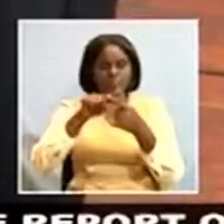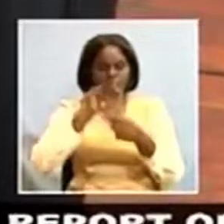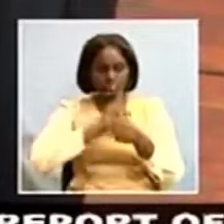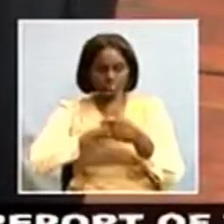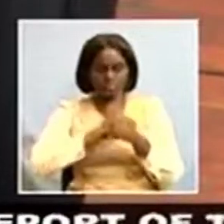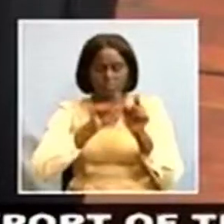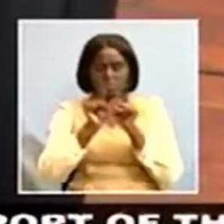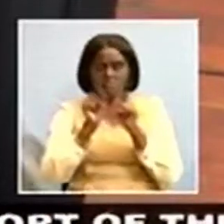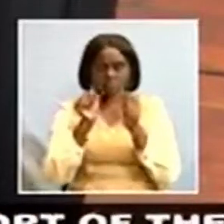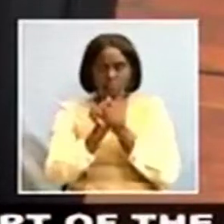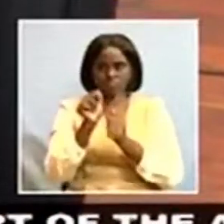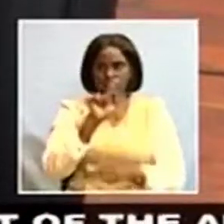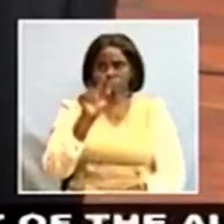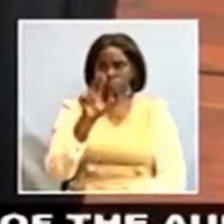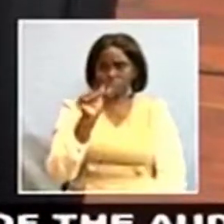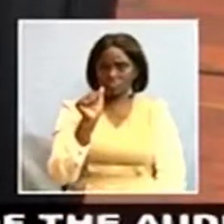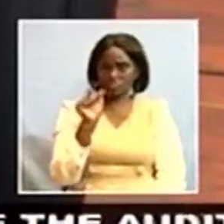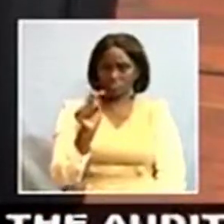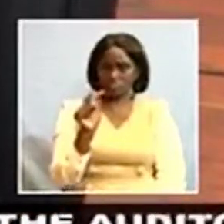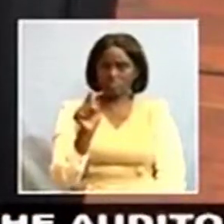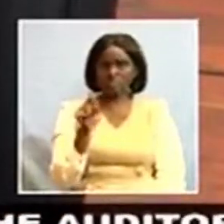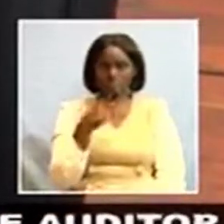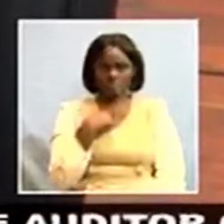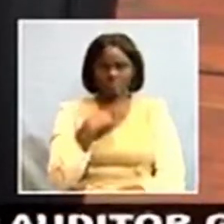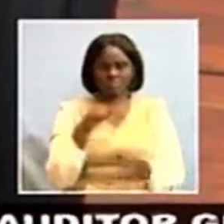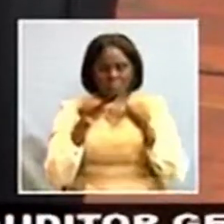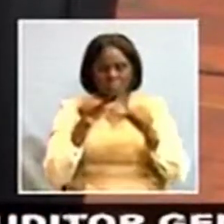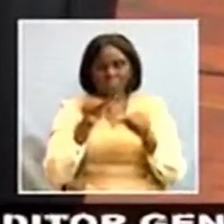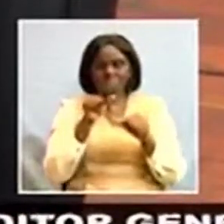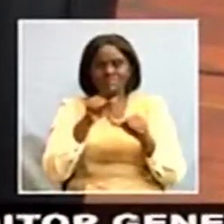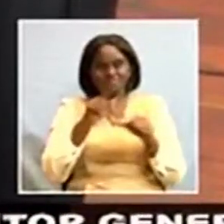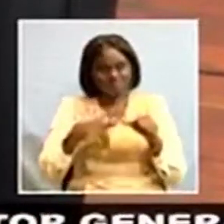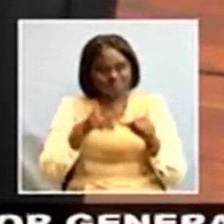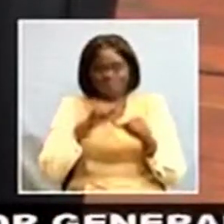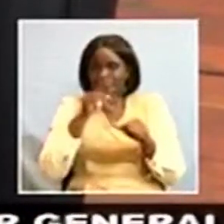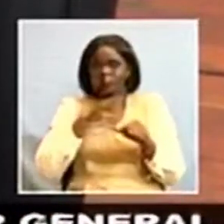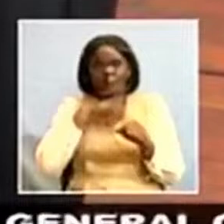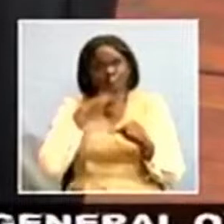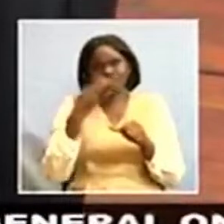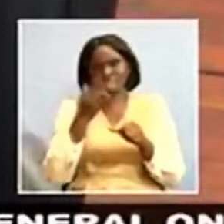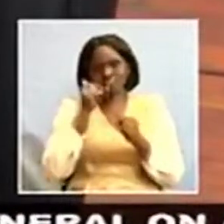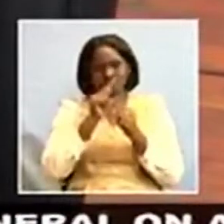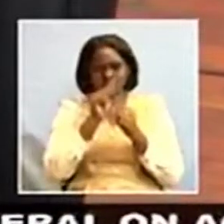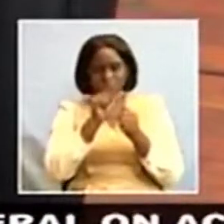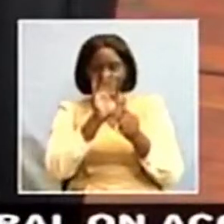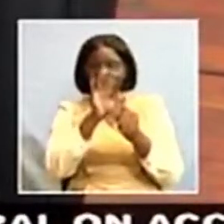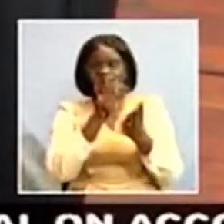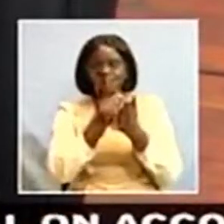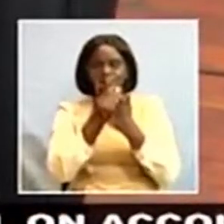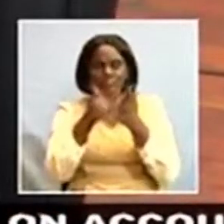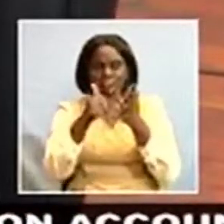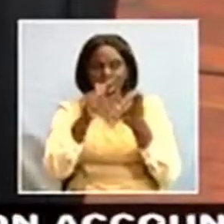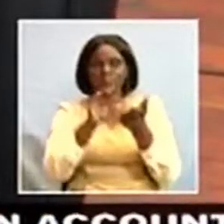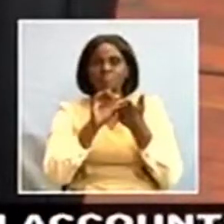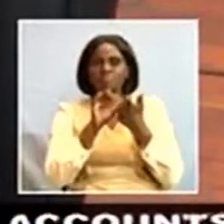as ZRA, I still feel it's not enough, because the amount of money that they